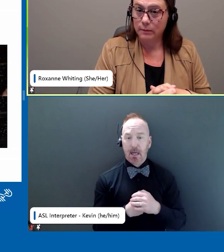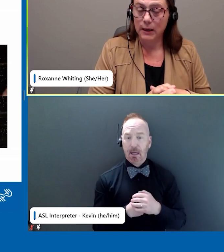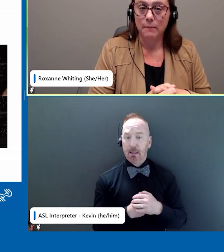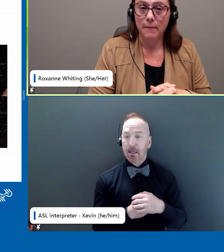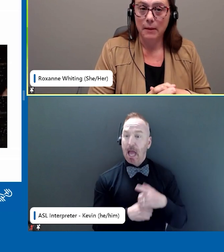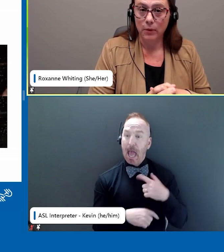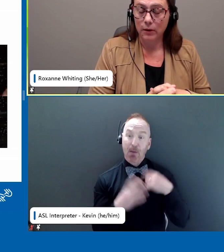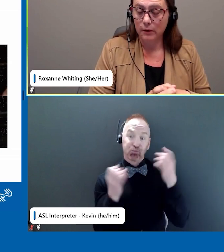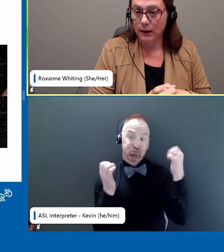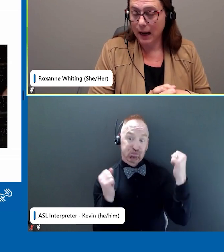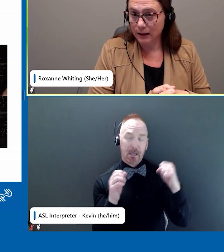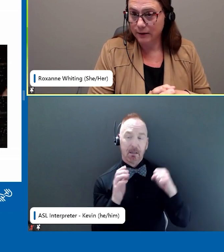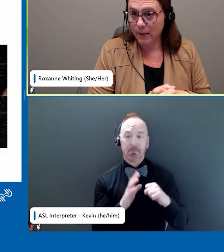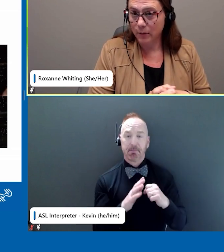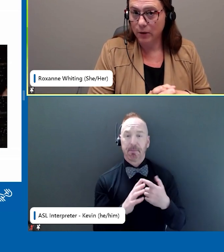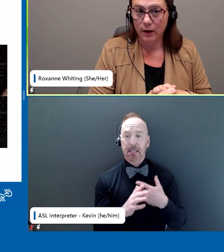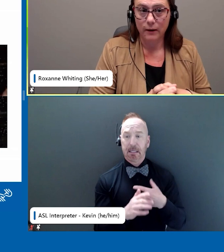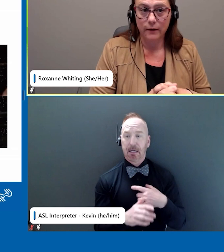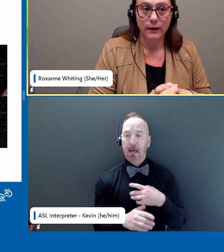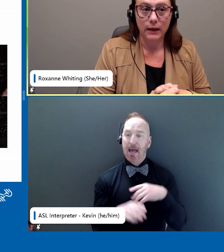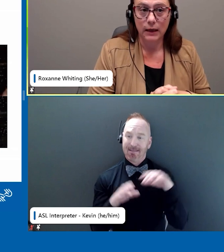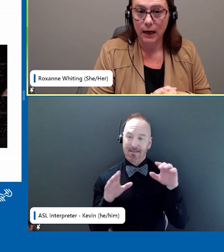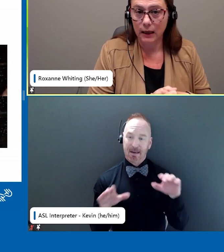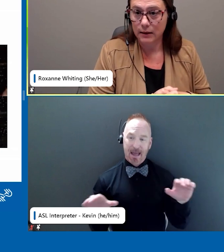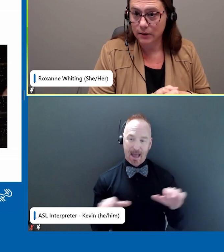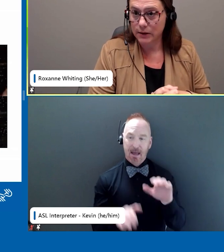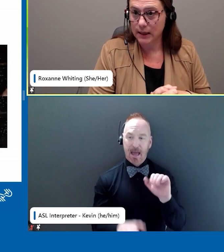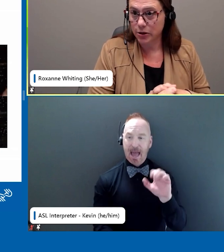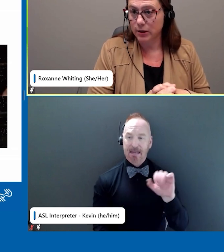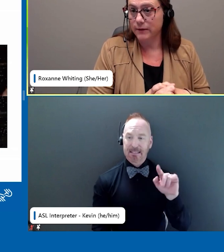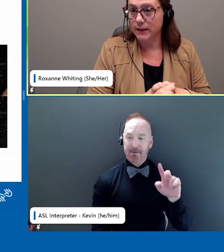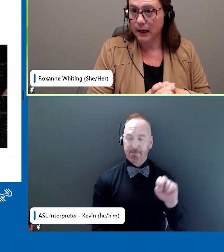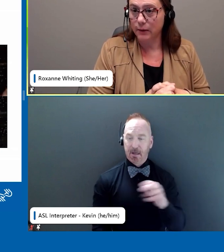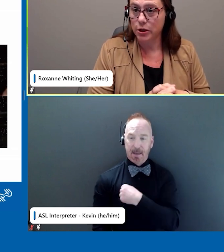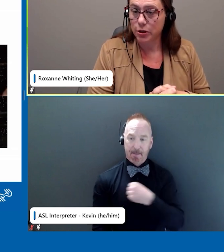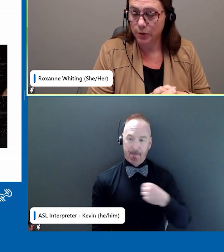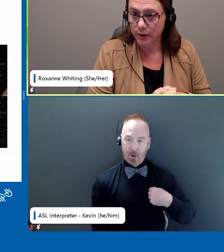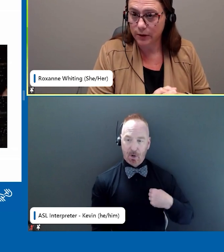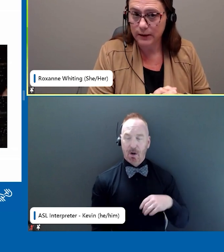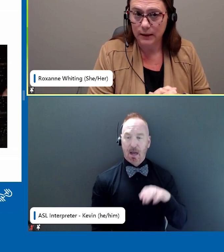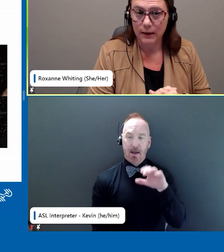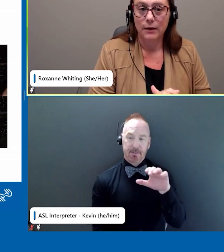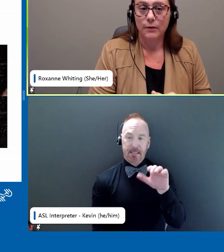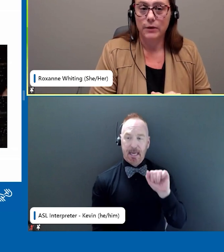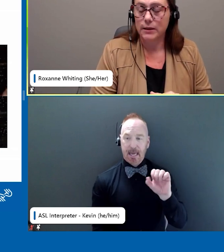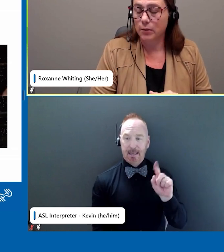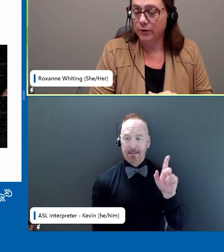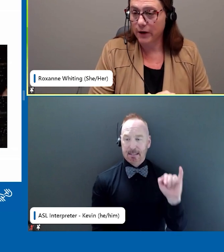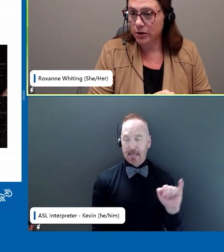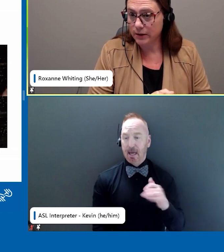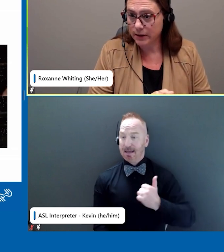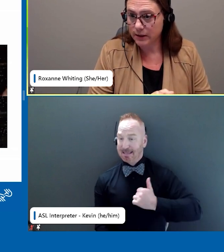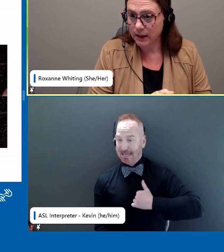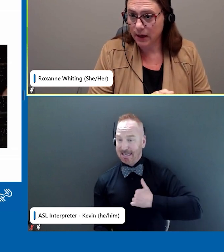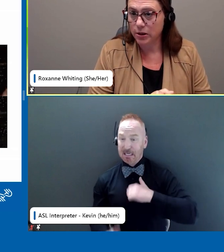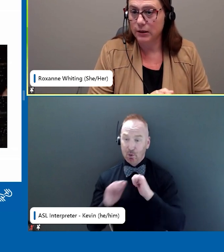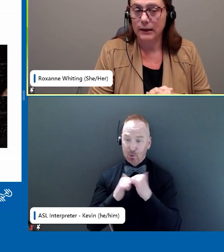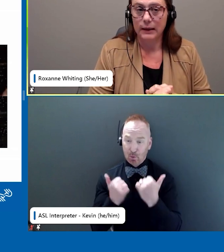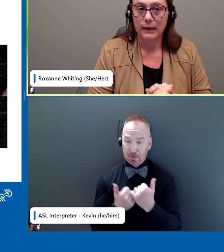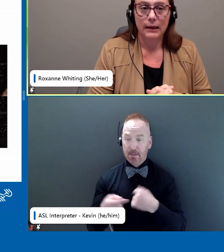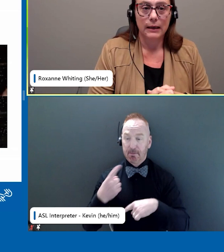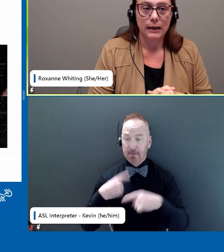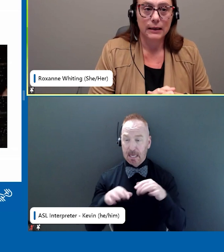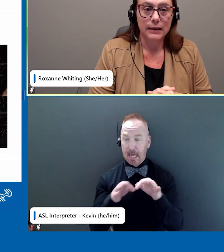they should be a member, an active member of the Canadian Association of Sign Language Interpreters, which is our professional